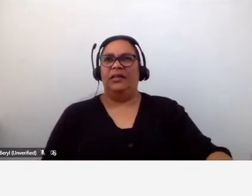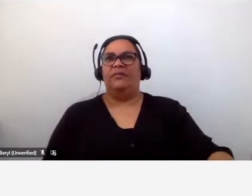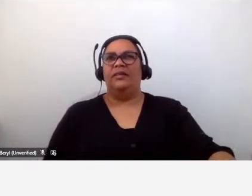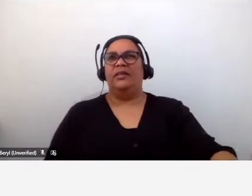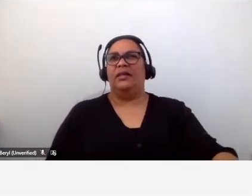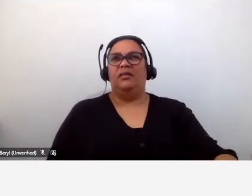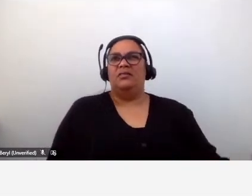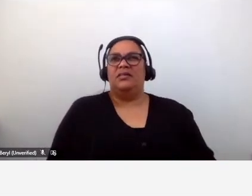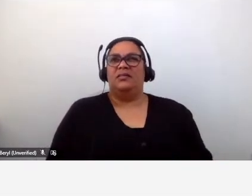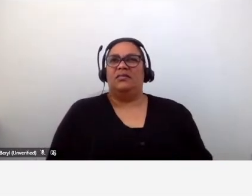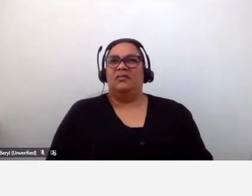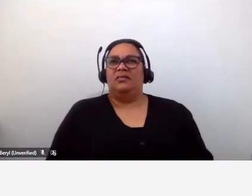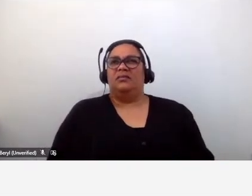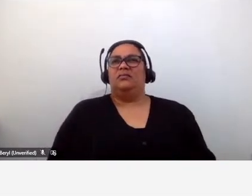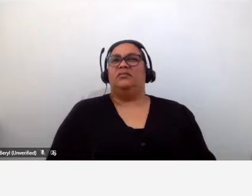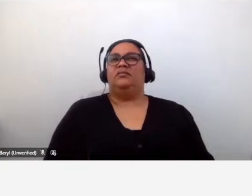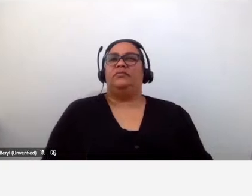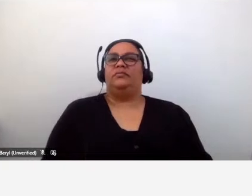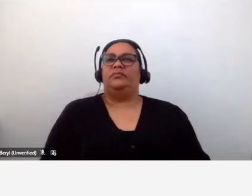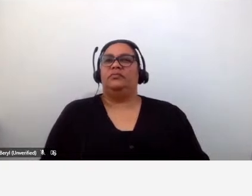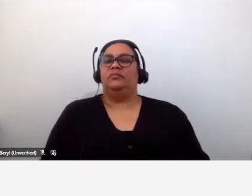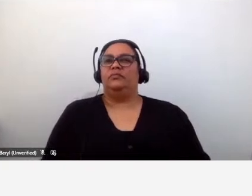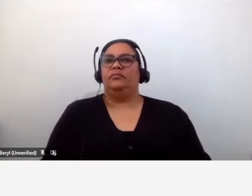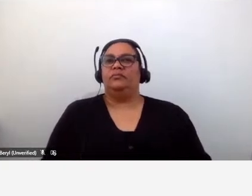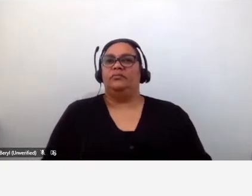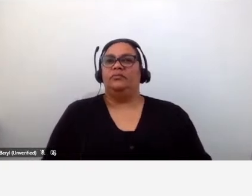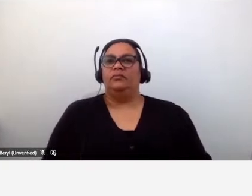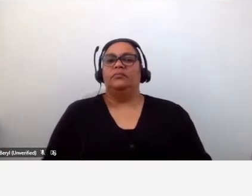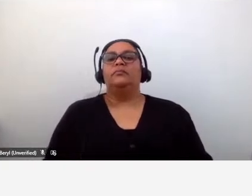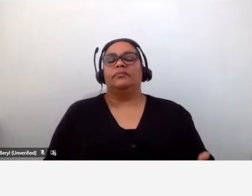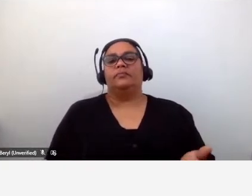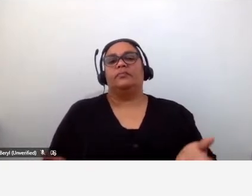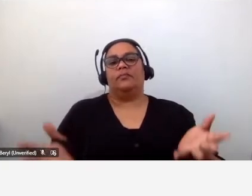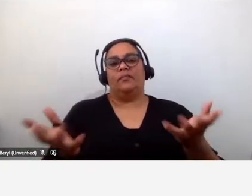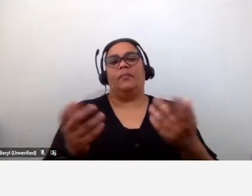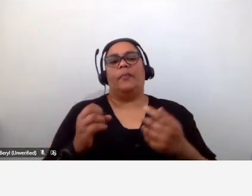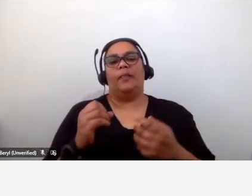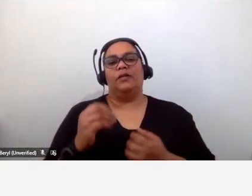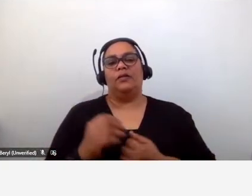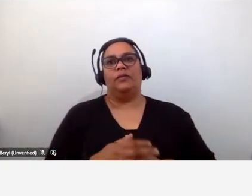pose. Which you missed? Yes. Okay, go for it.